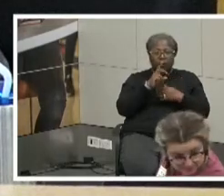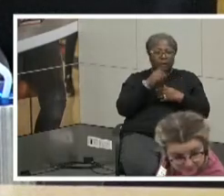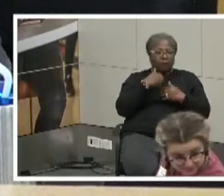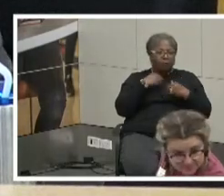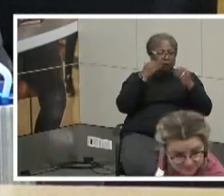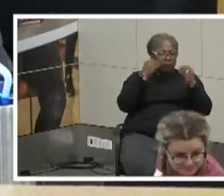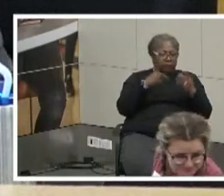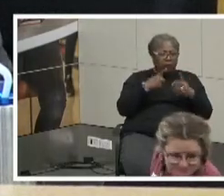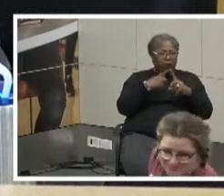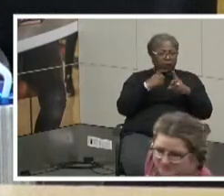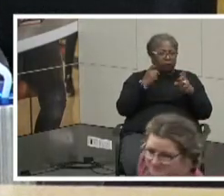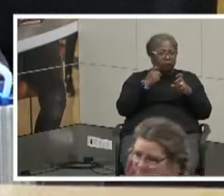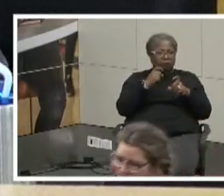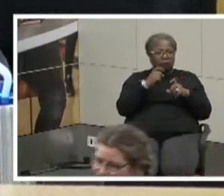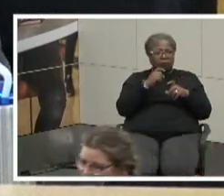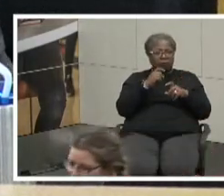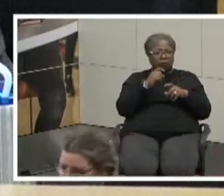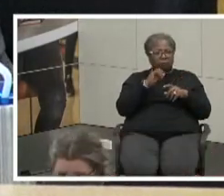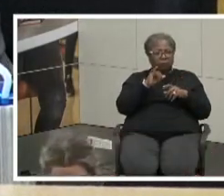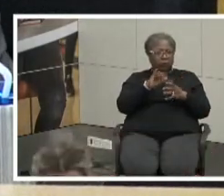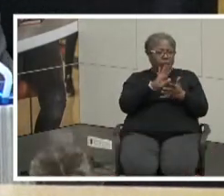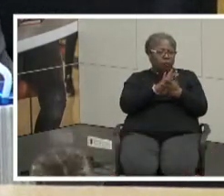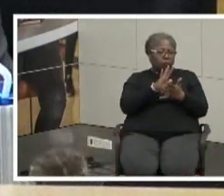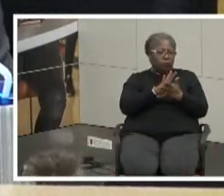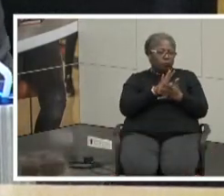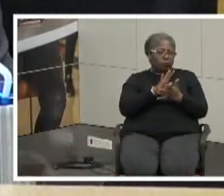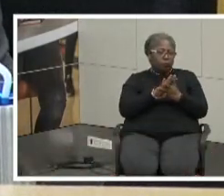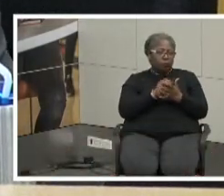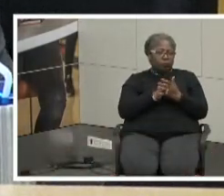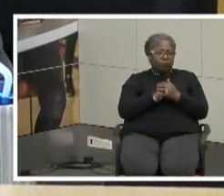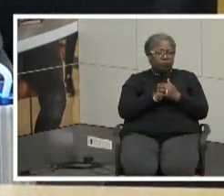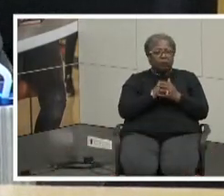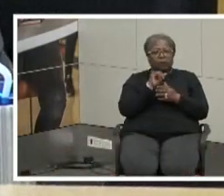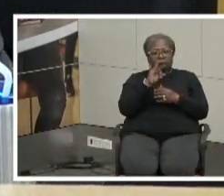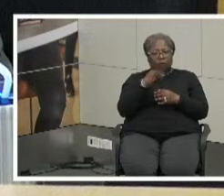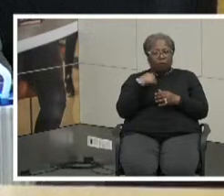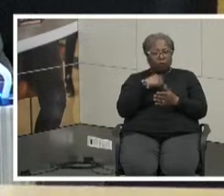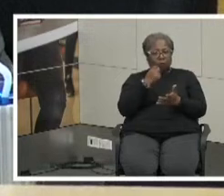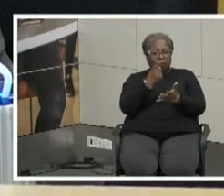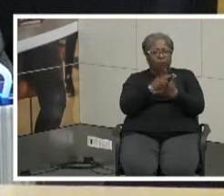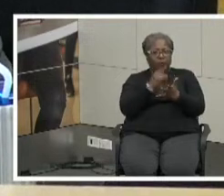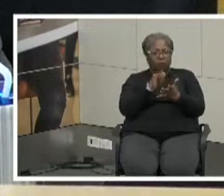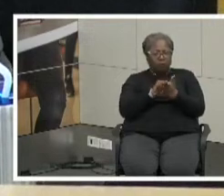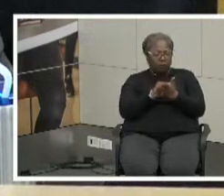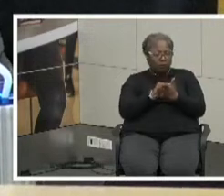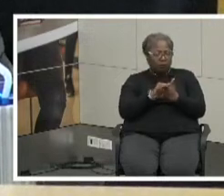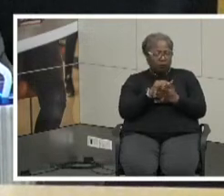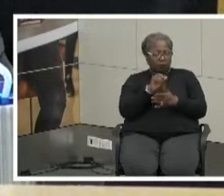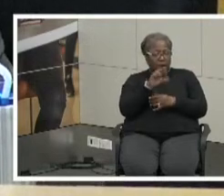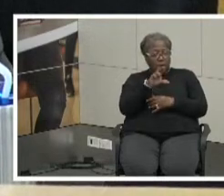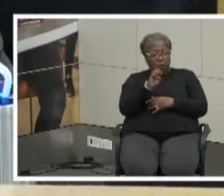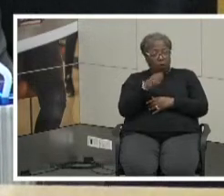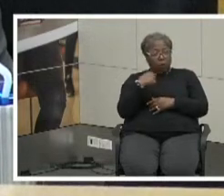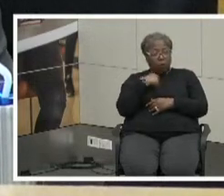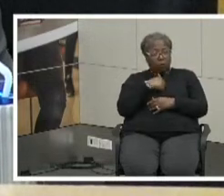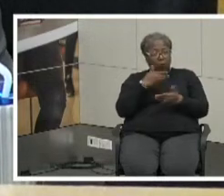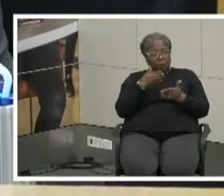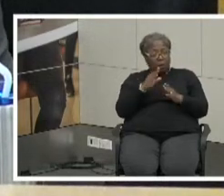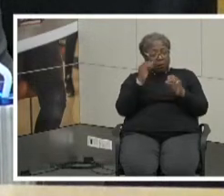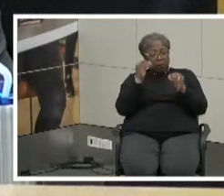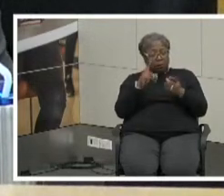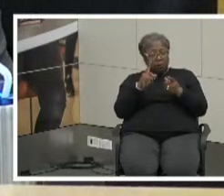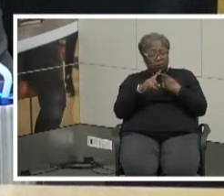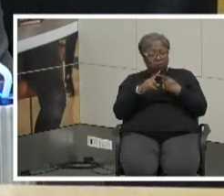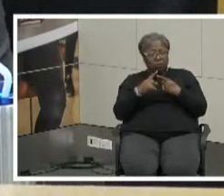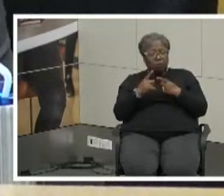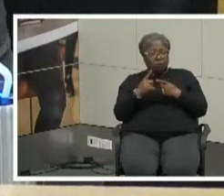teacher directly from The confucious Institute if we approve this are we allowing teachers to